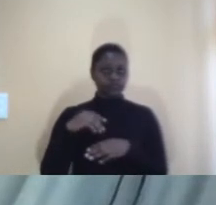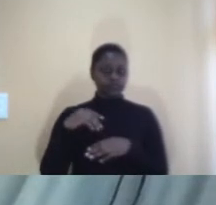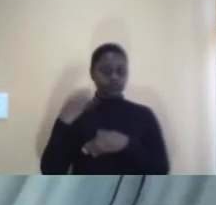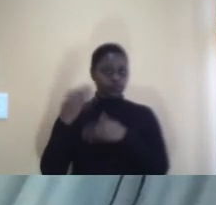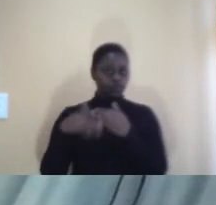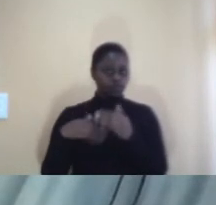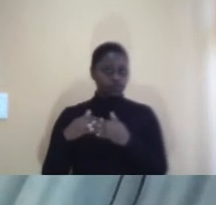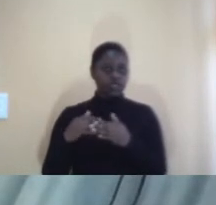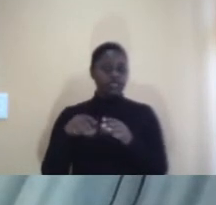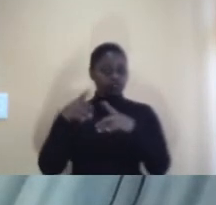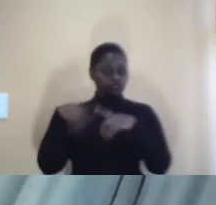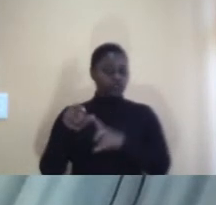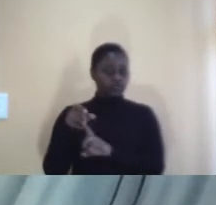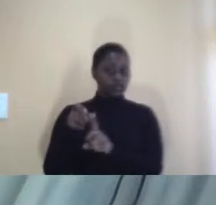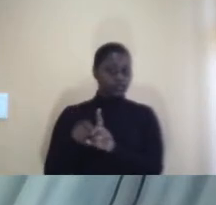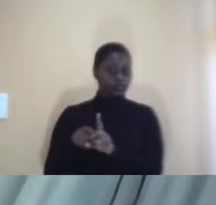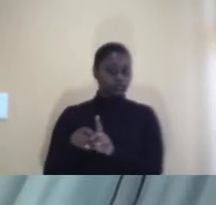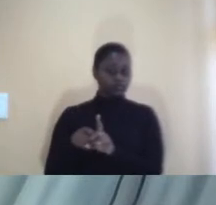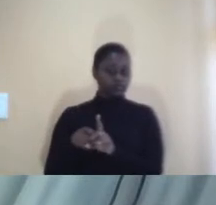Hlalo,